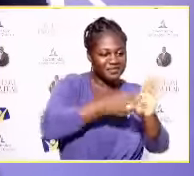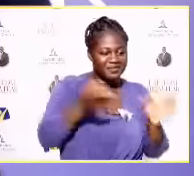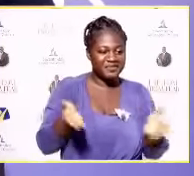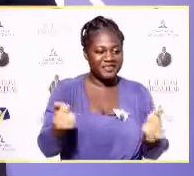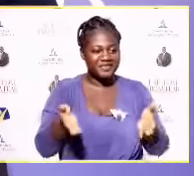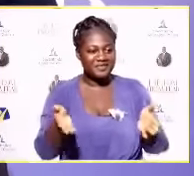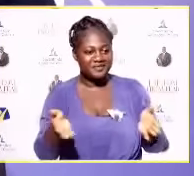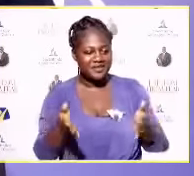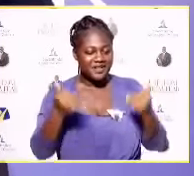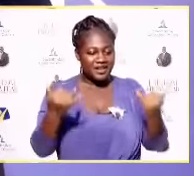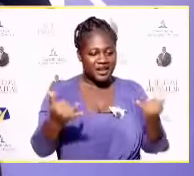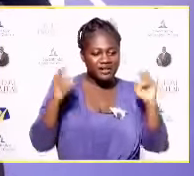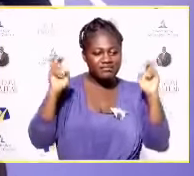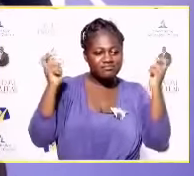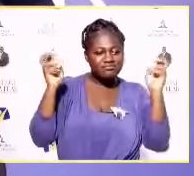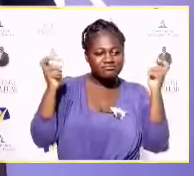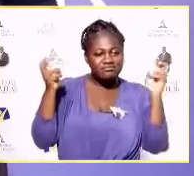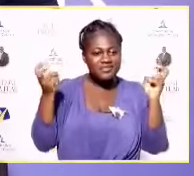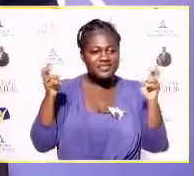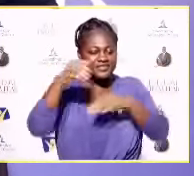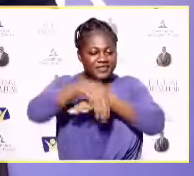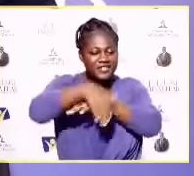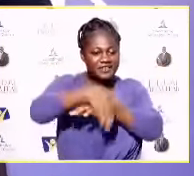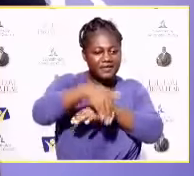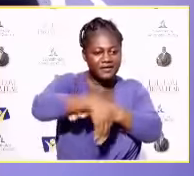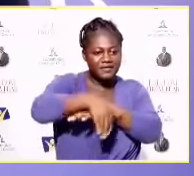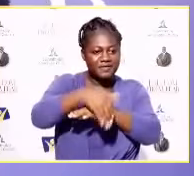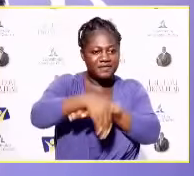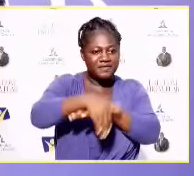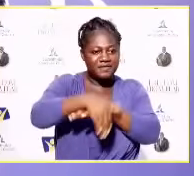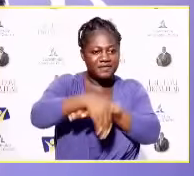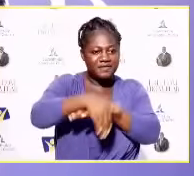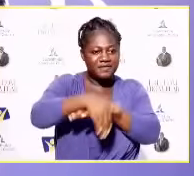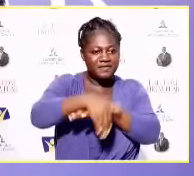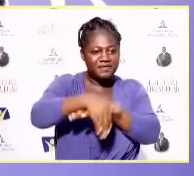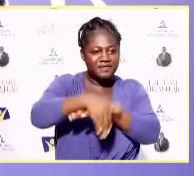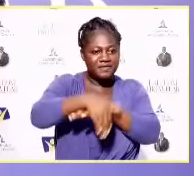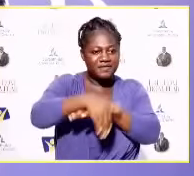Our subject for this evening, then and now.